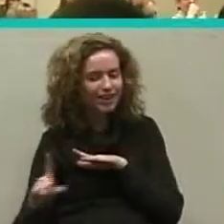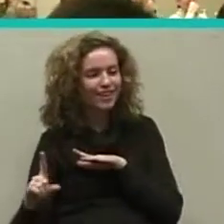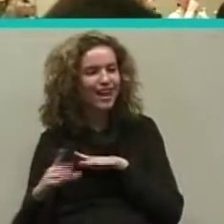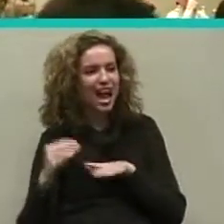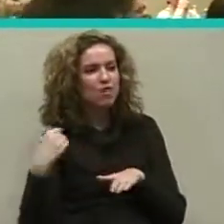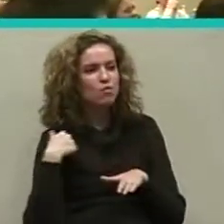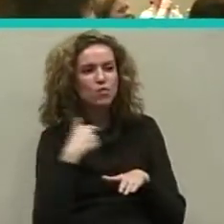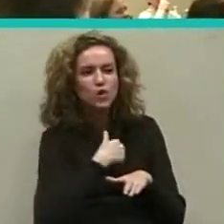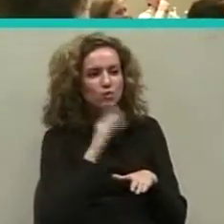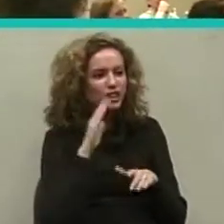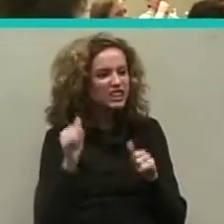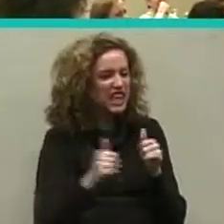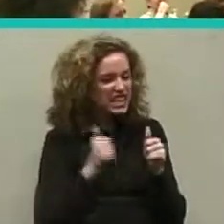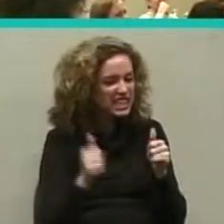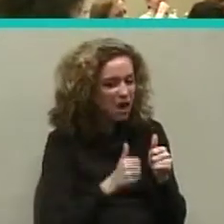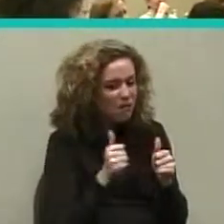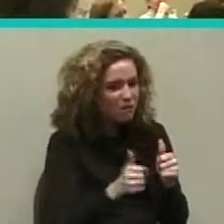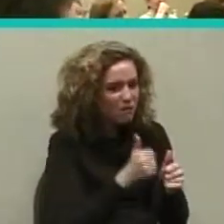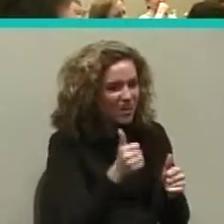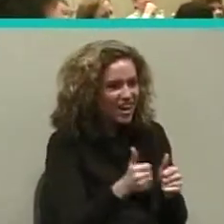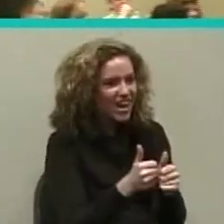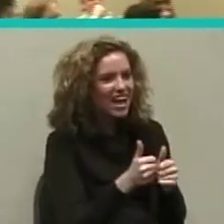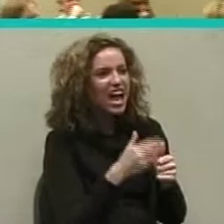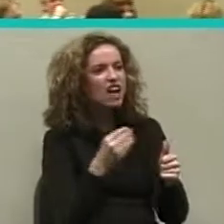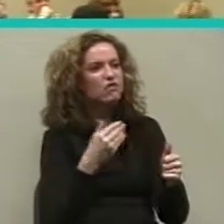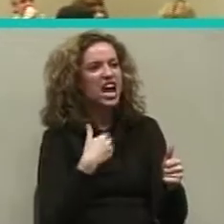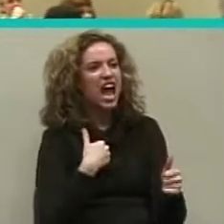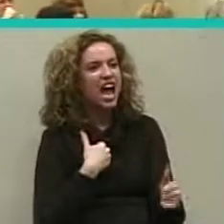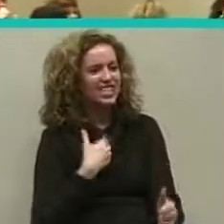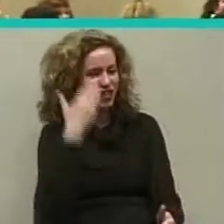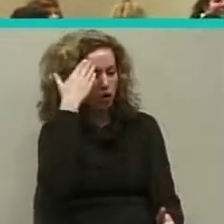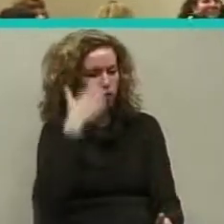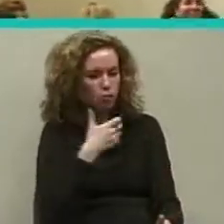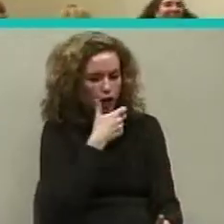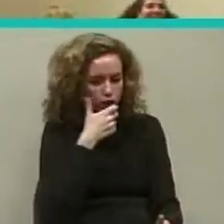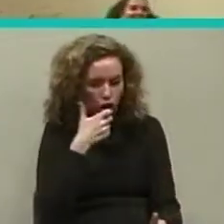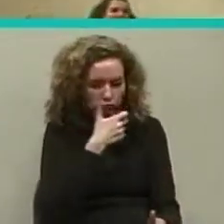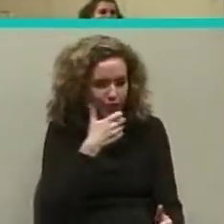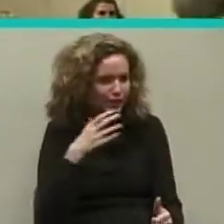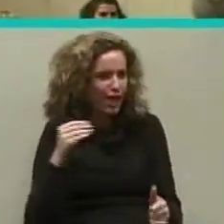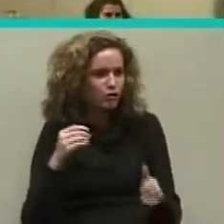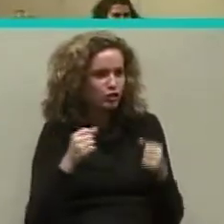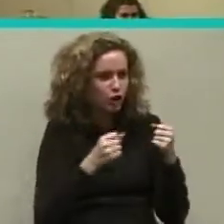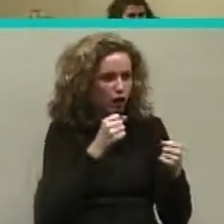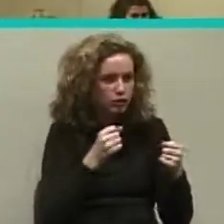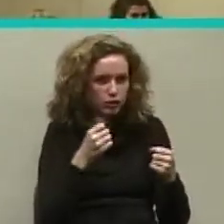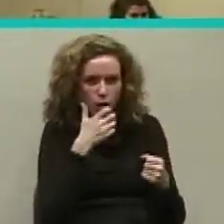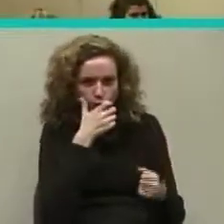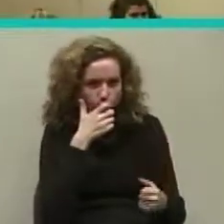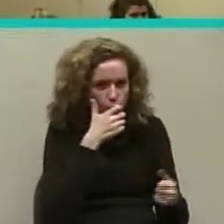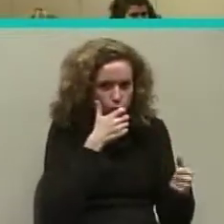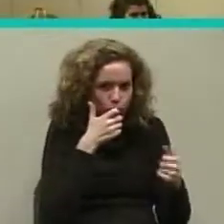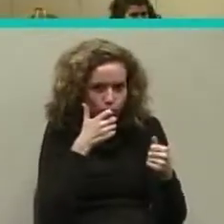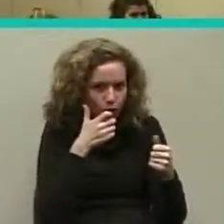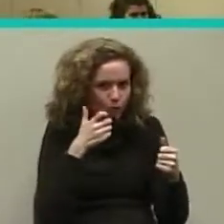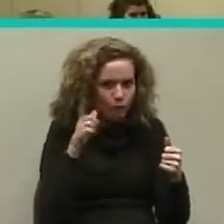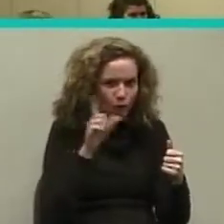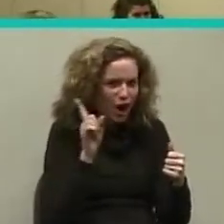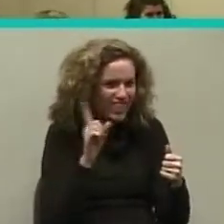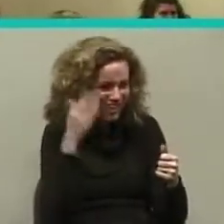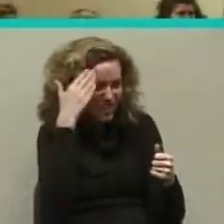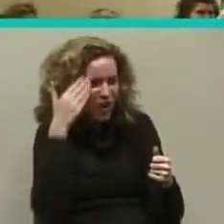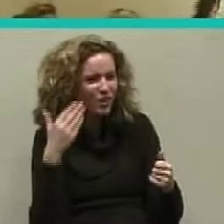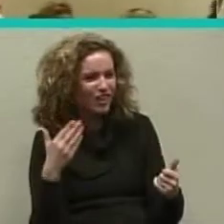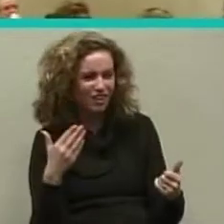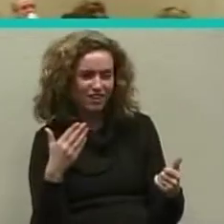And we would chase them. And we had walkie-talkies, and we would drive up and down the streets of Princeton going, on Elm Street, don't say anything, right? And somebody else